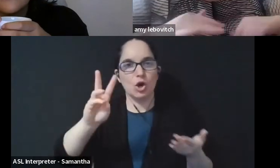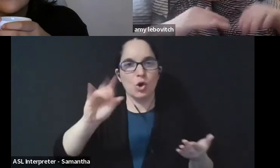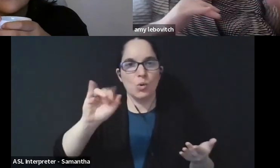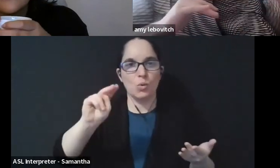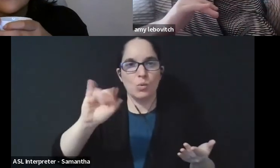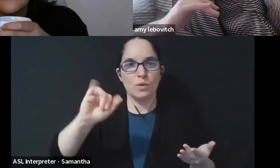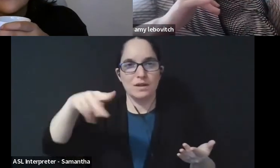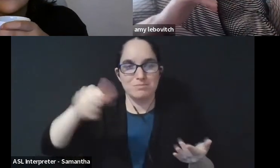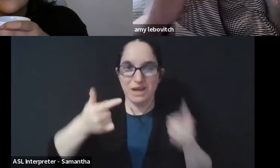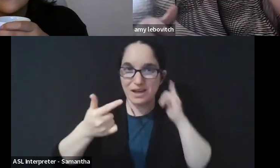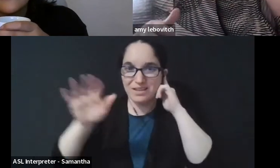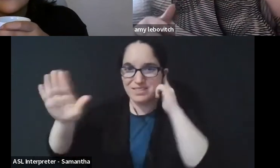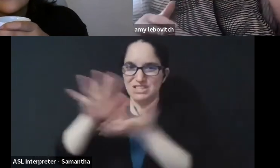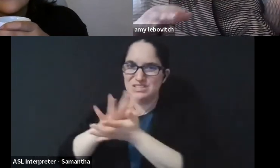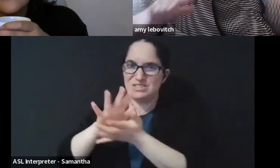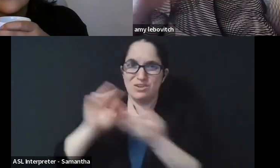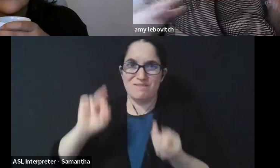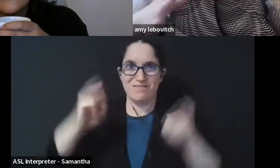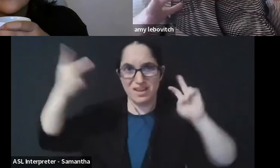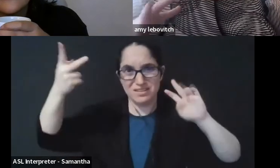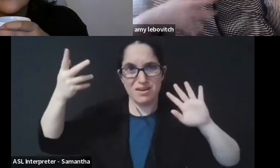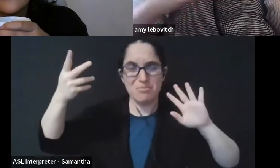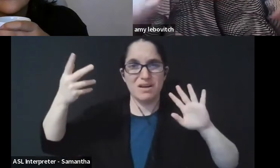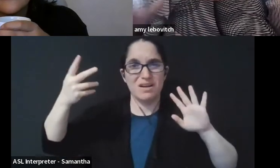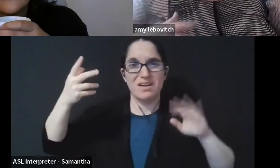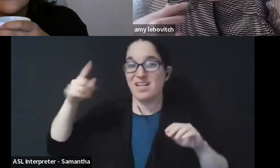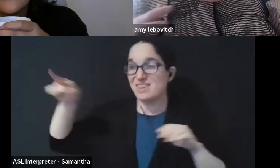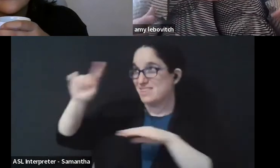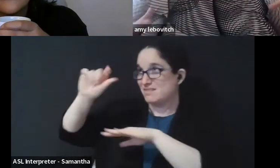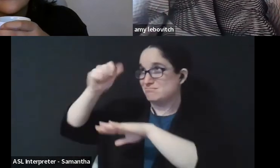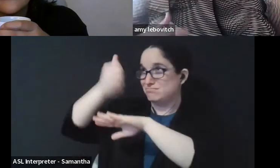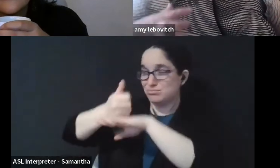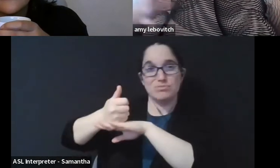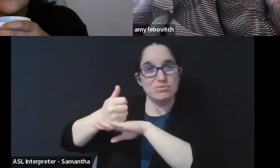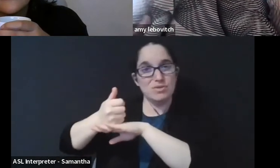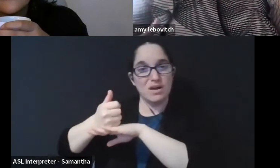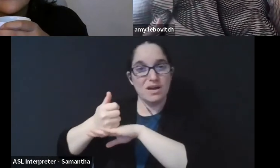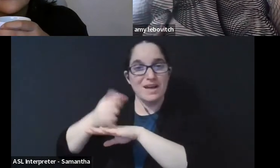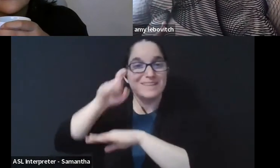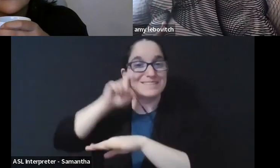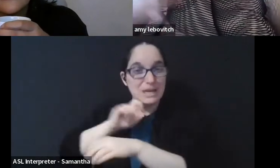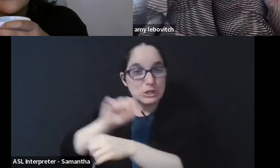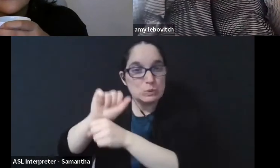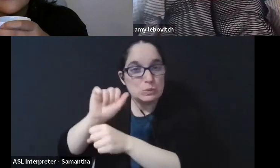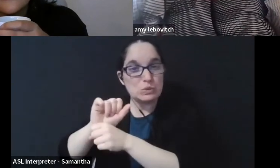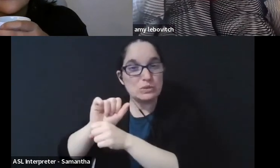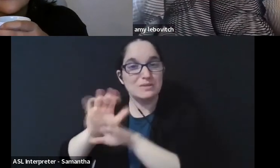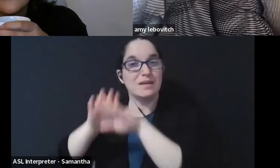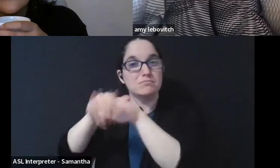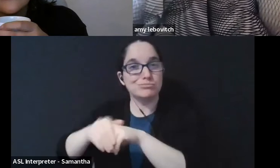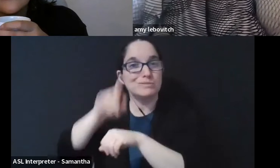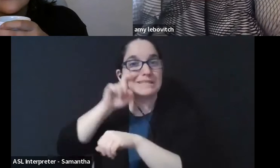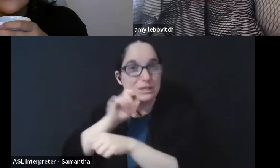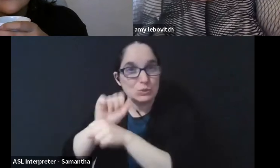up. It's where they they pose as sex workers and arrest clients and then trick them into